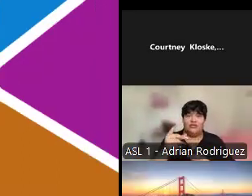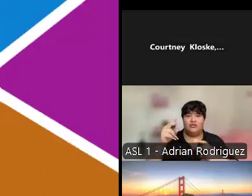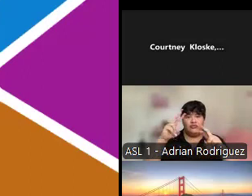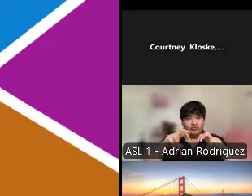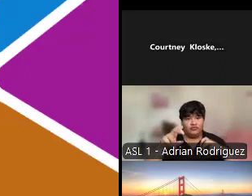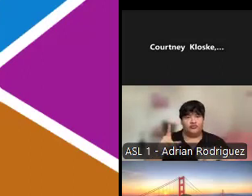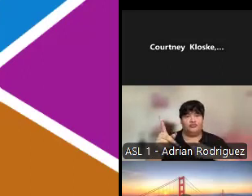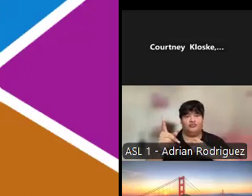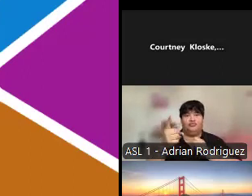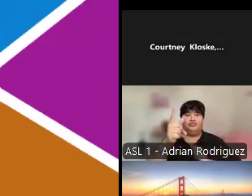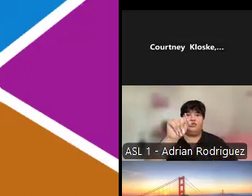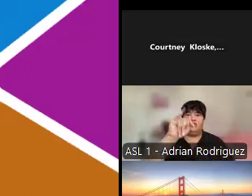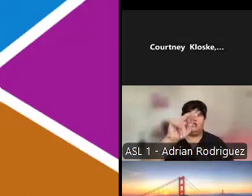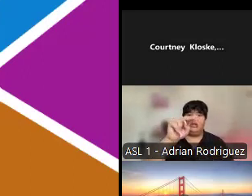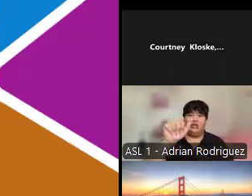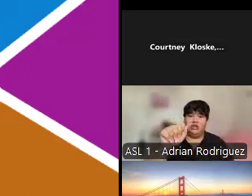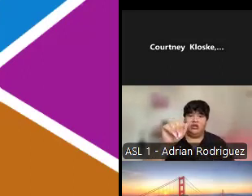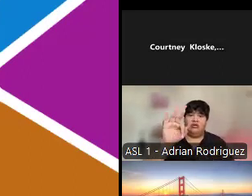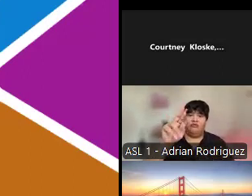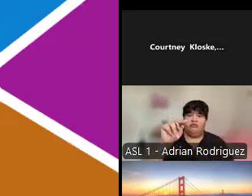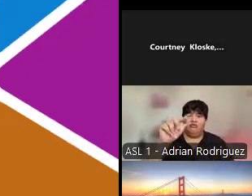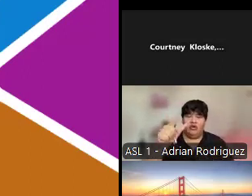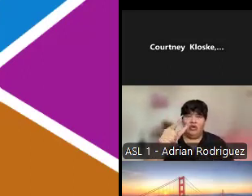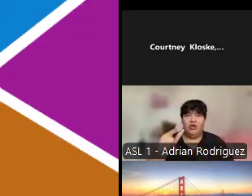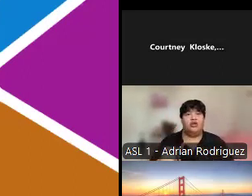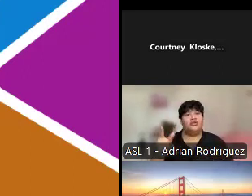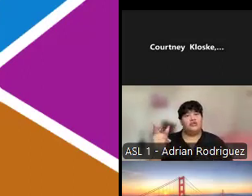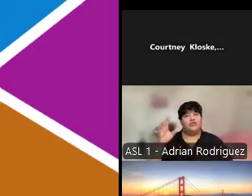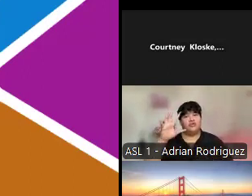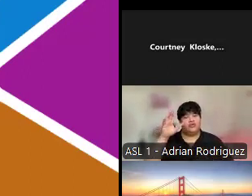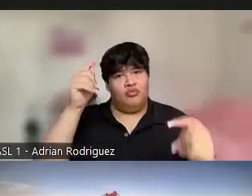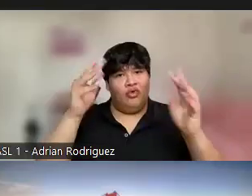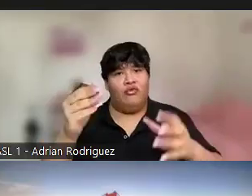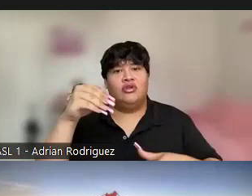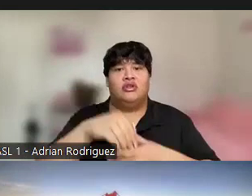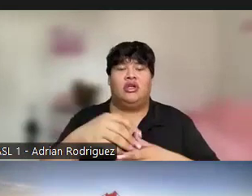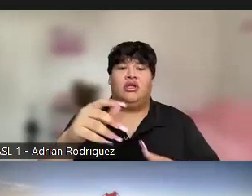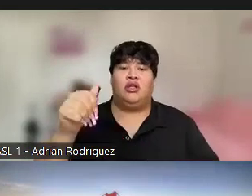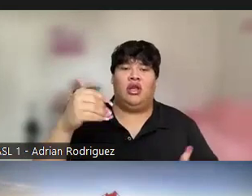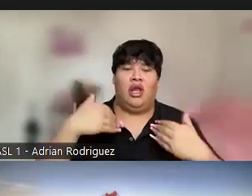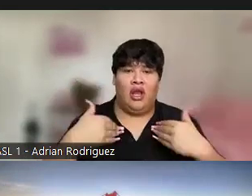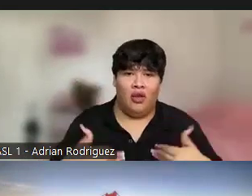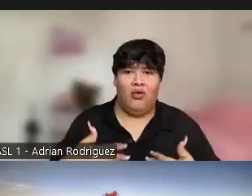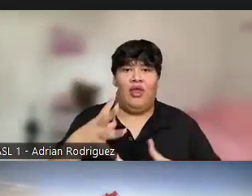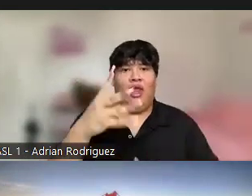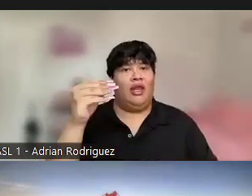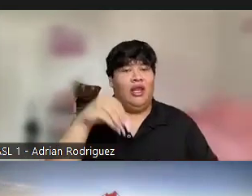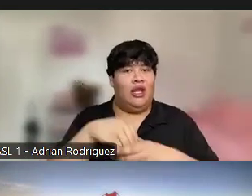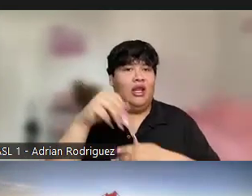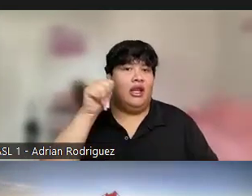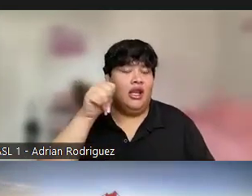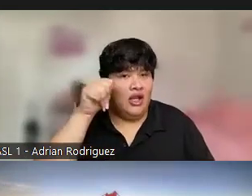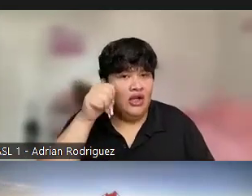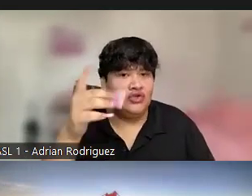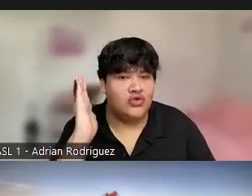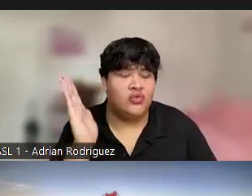is an assistant professor at the Institute of Health and Aging. Tina and Yarman will provide